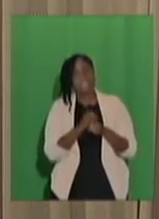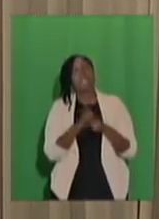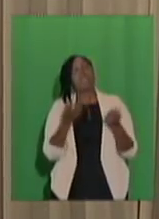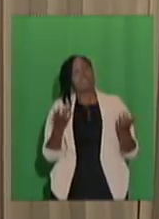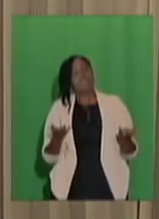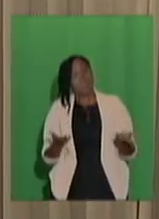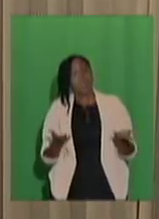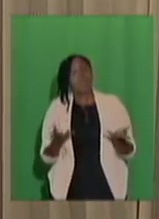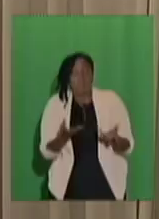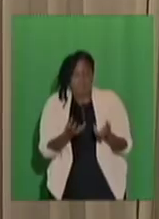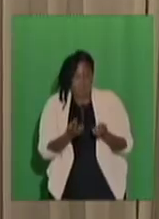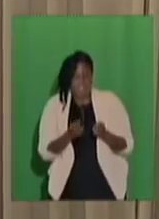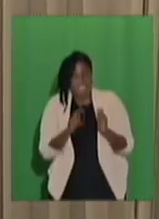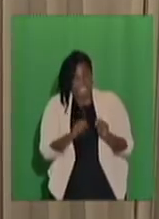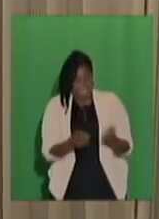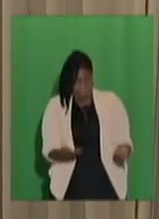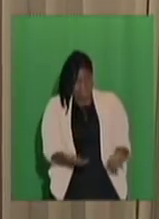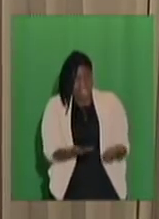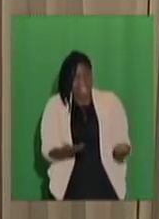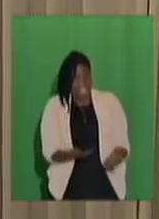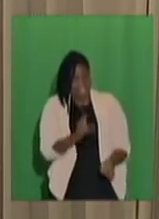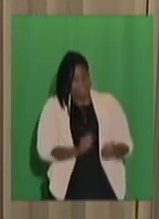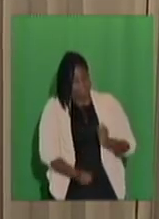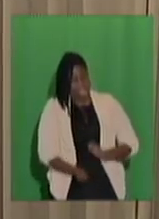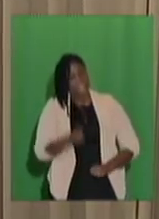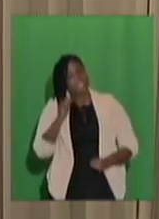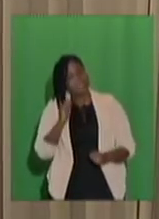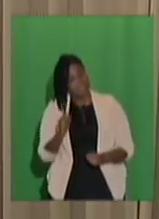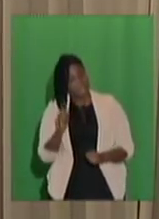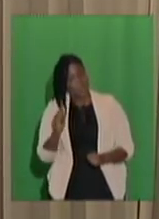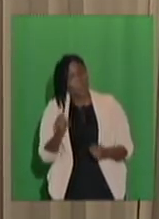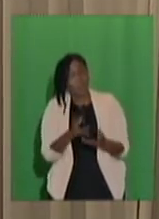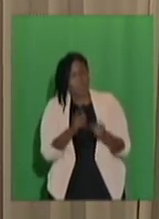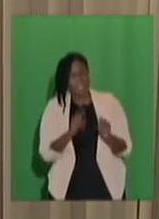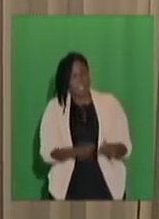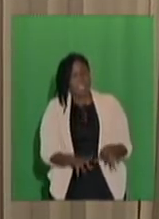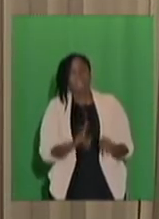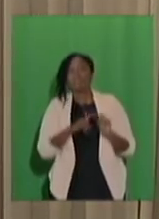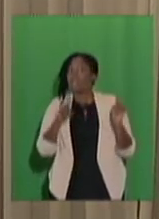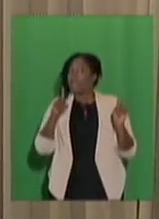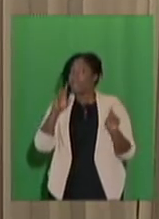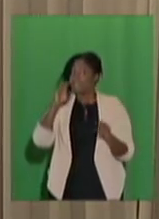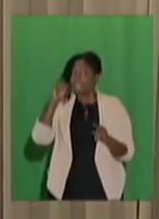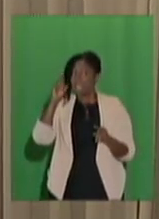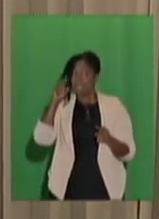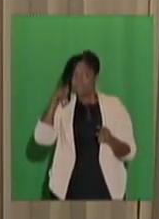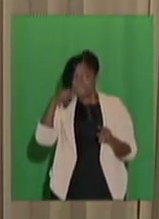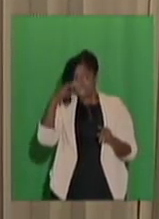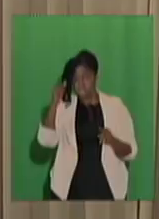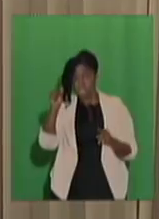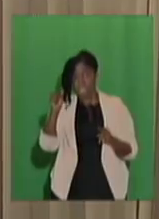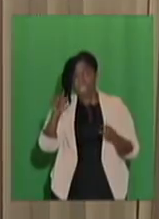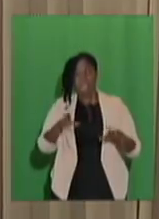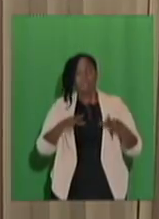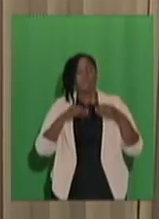gives us a little more capacity than we have right now. But just to assure you, CAFA had received 4,000 test kits from Trinidad and Tobago, which is